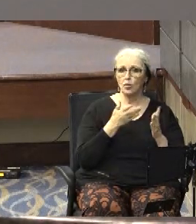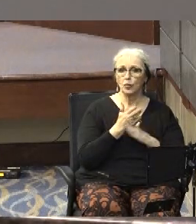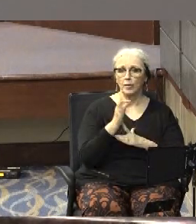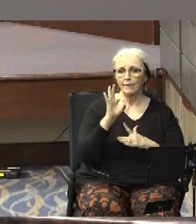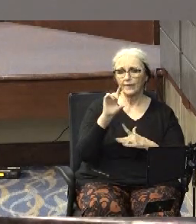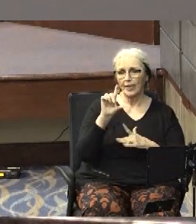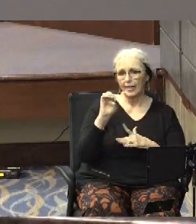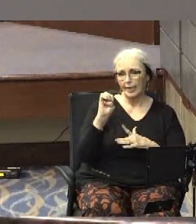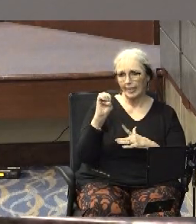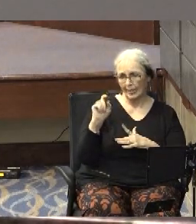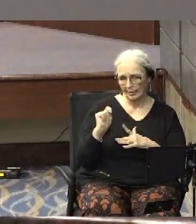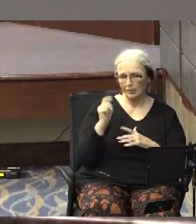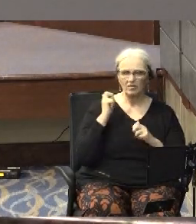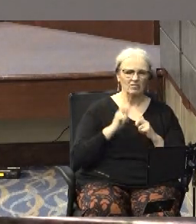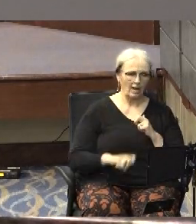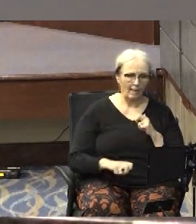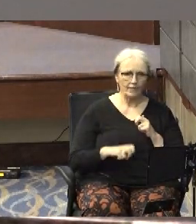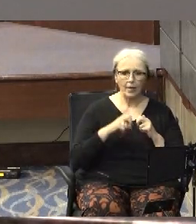is tough,